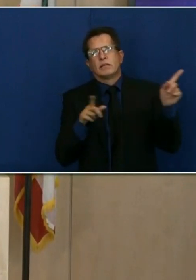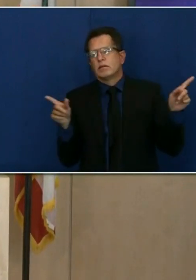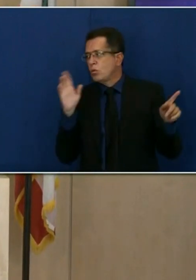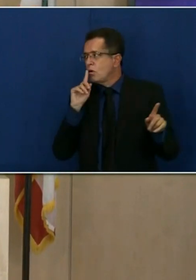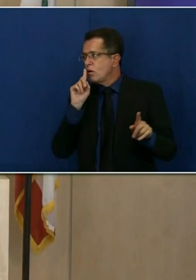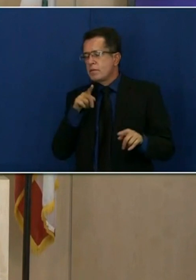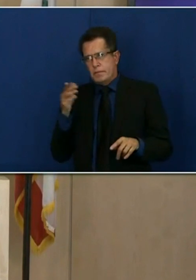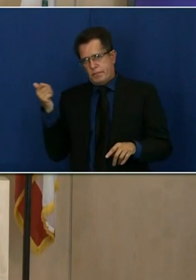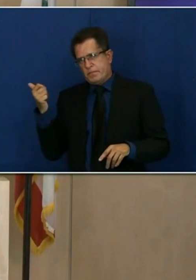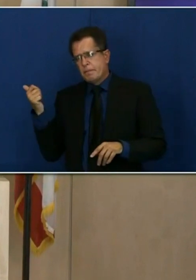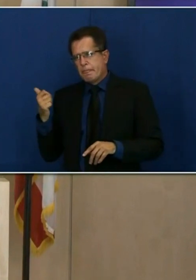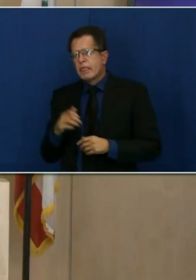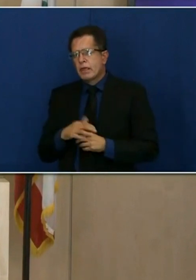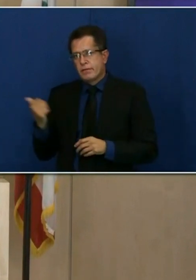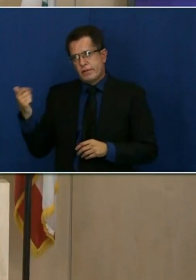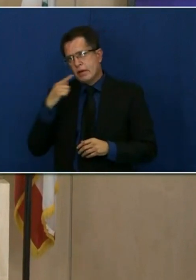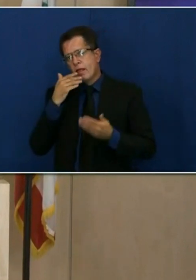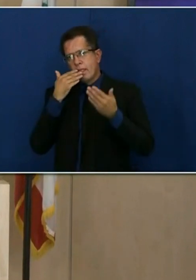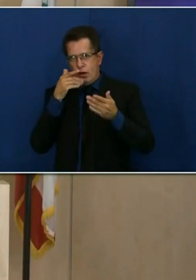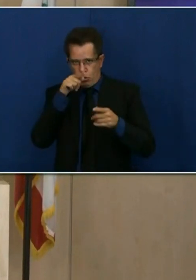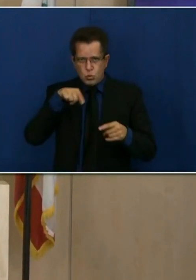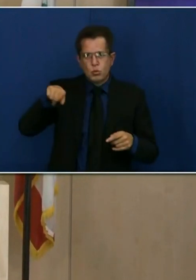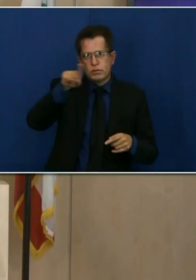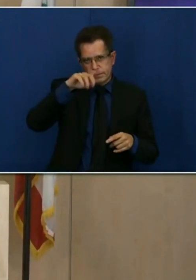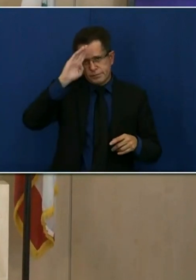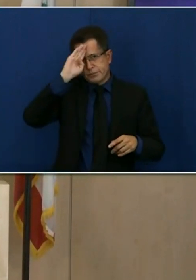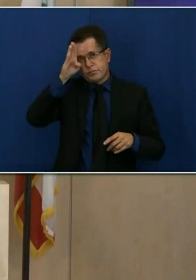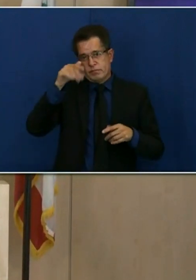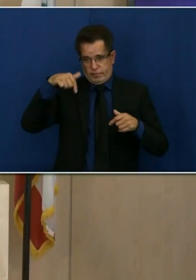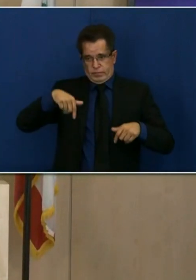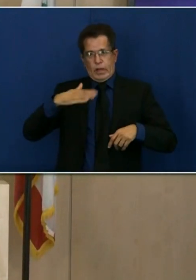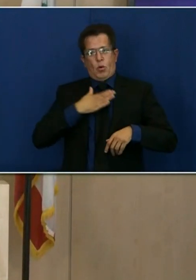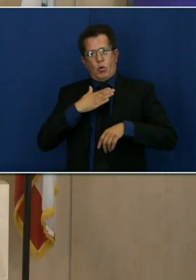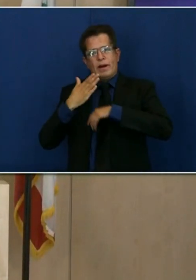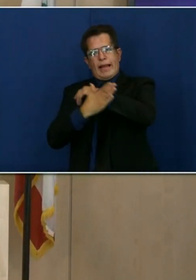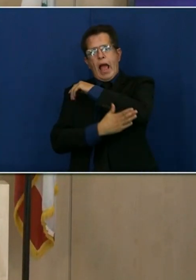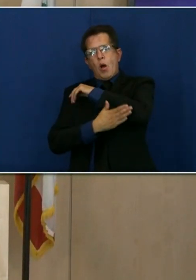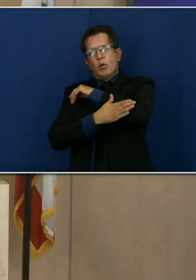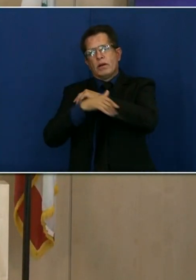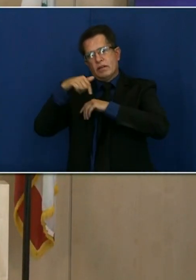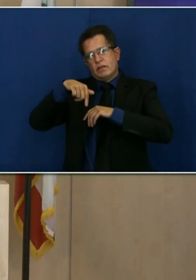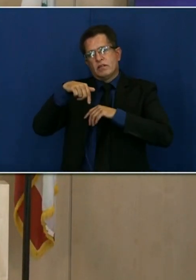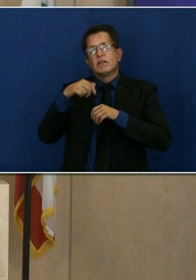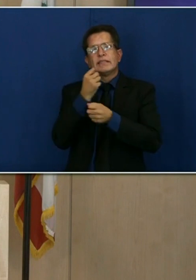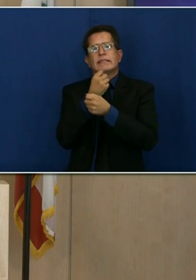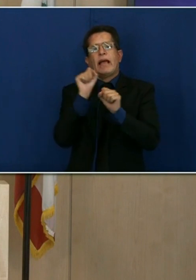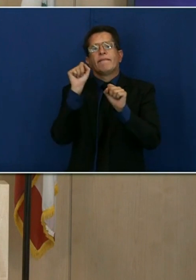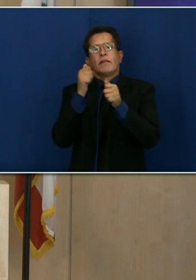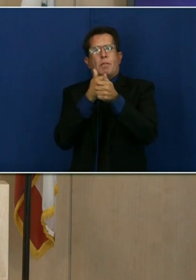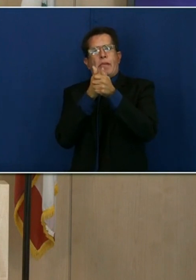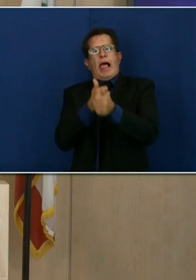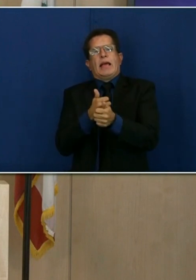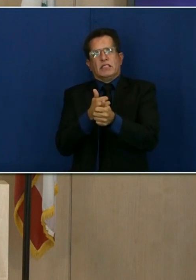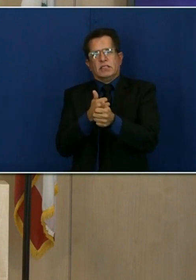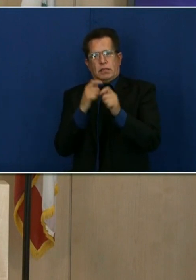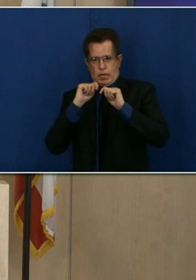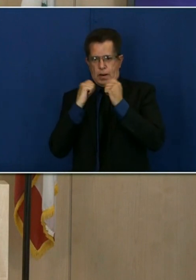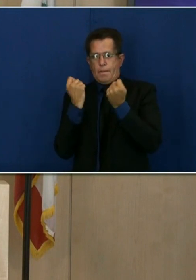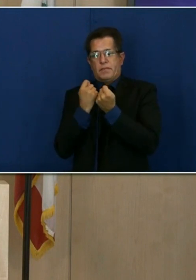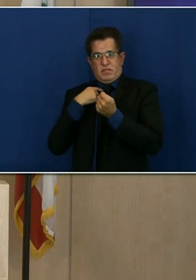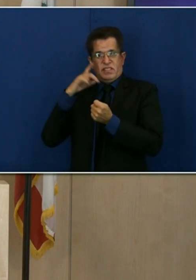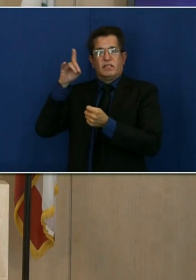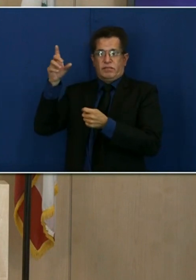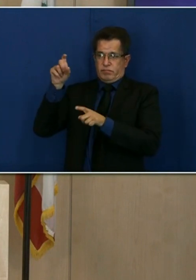Thank you, Dr. Wooten. Yes, our county's safe compliance reopening team did get